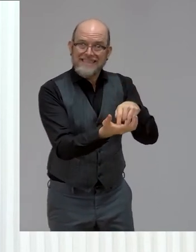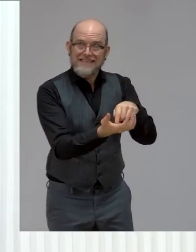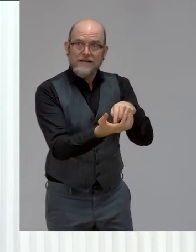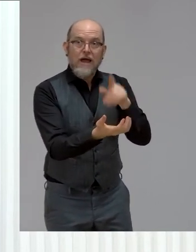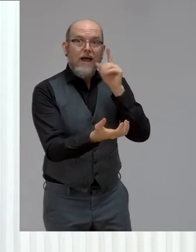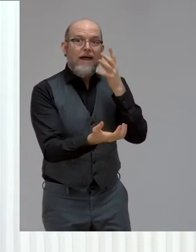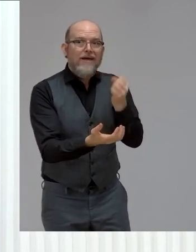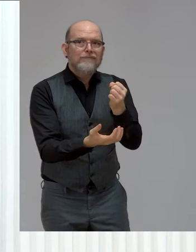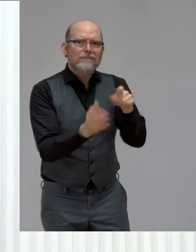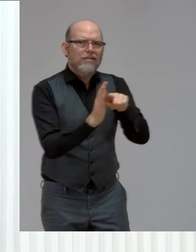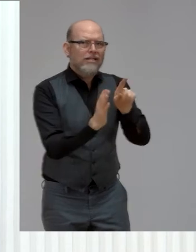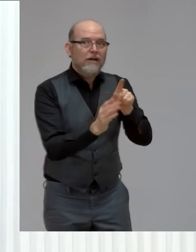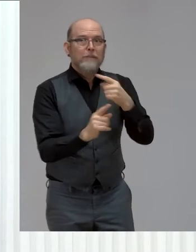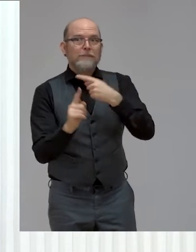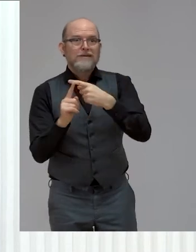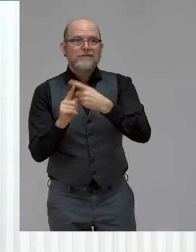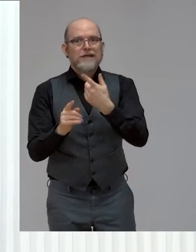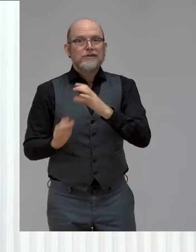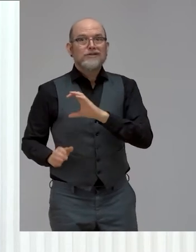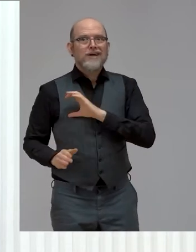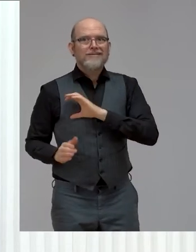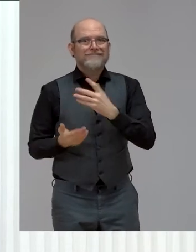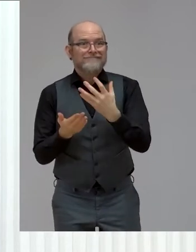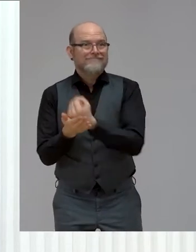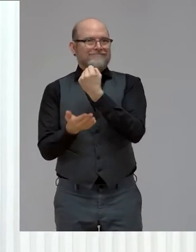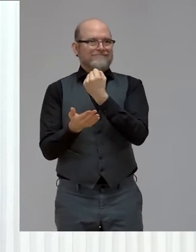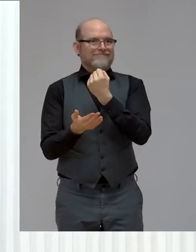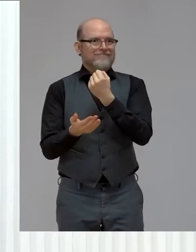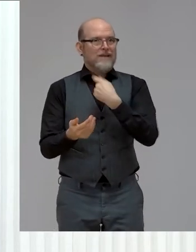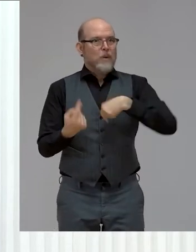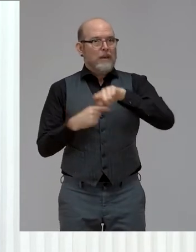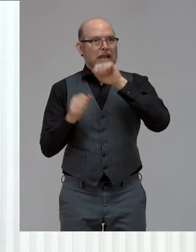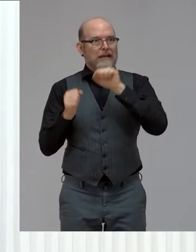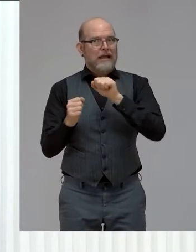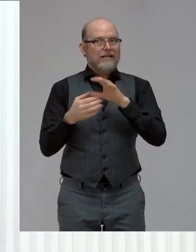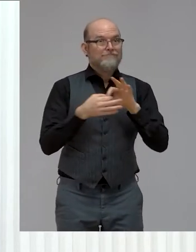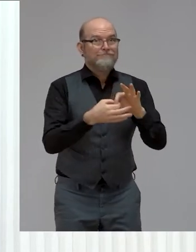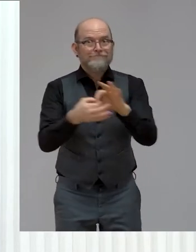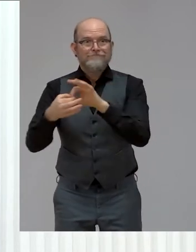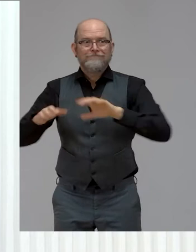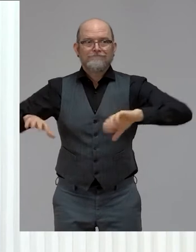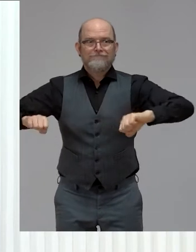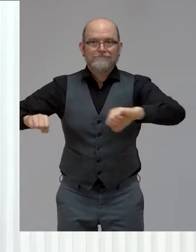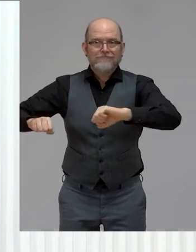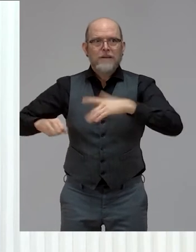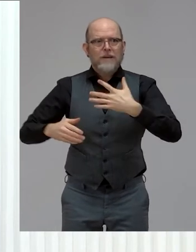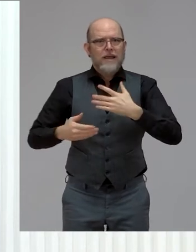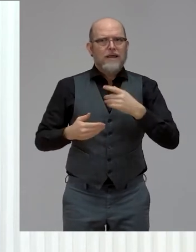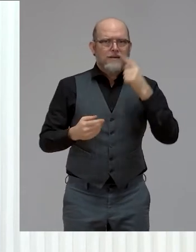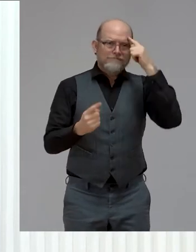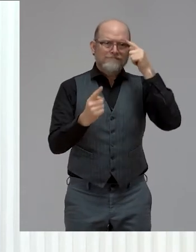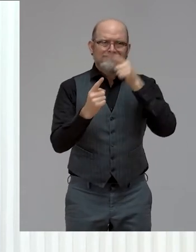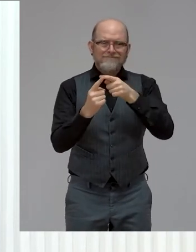in societies. And we need to be reminded for these moments where society